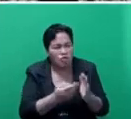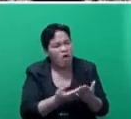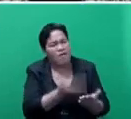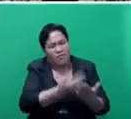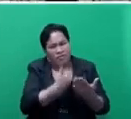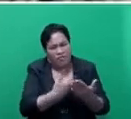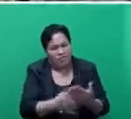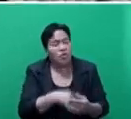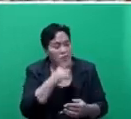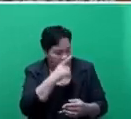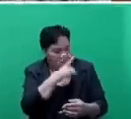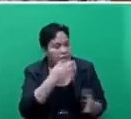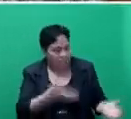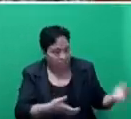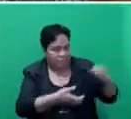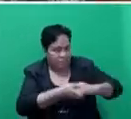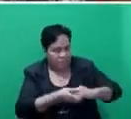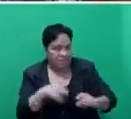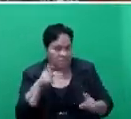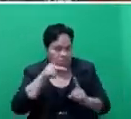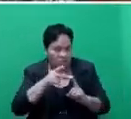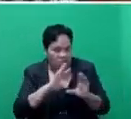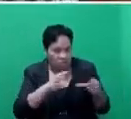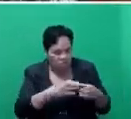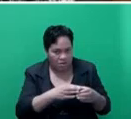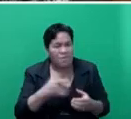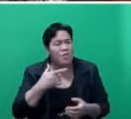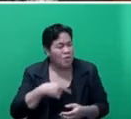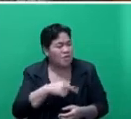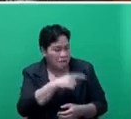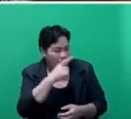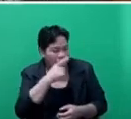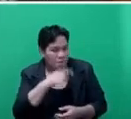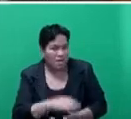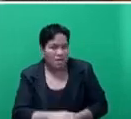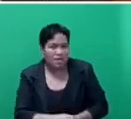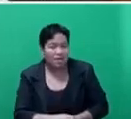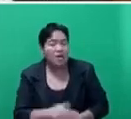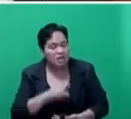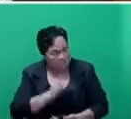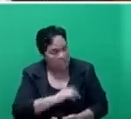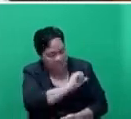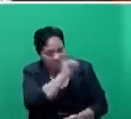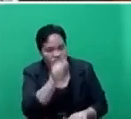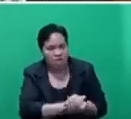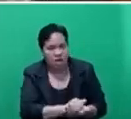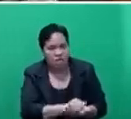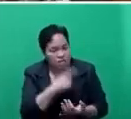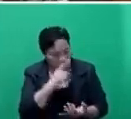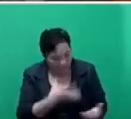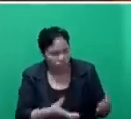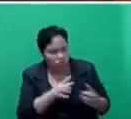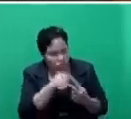Honorable Speaker, remove all this because the people have to exercise their rights and